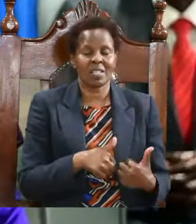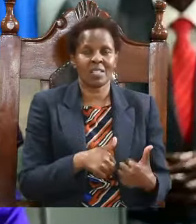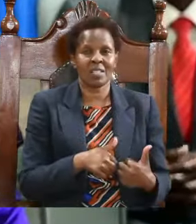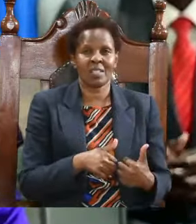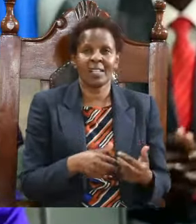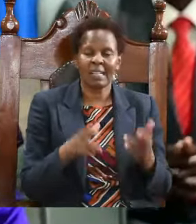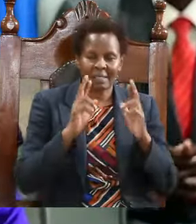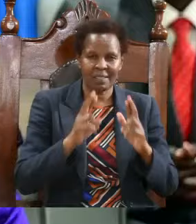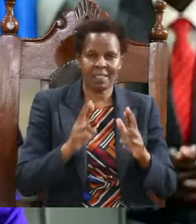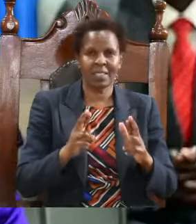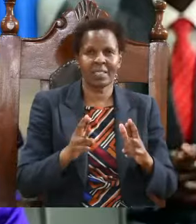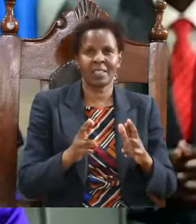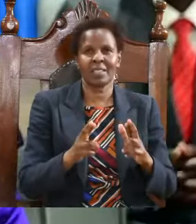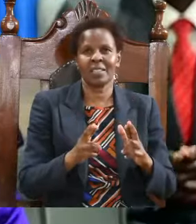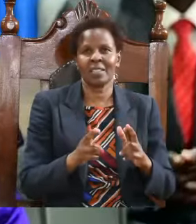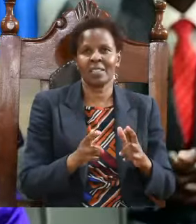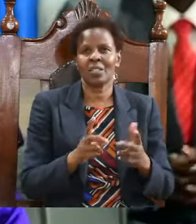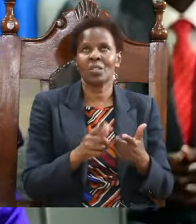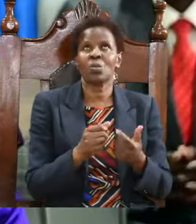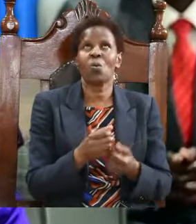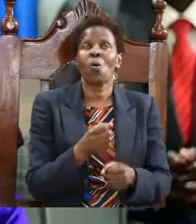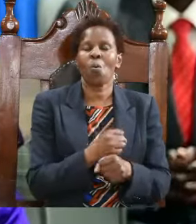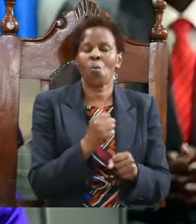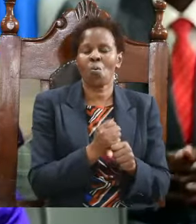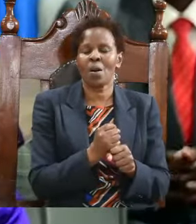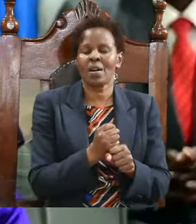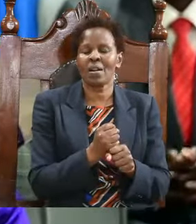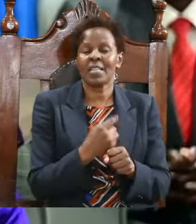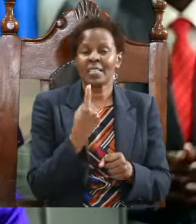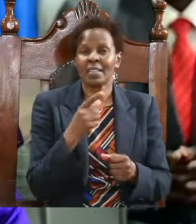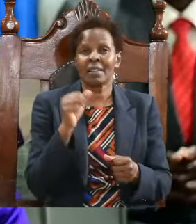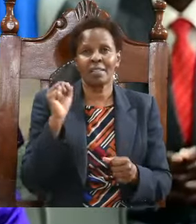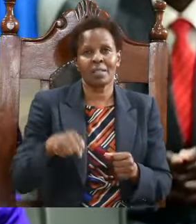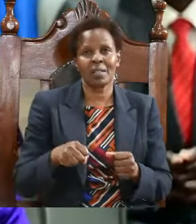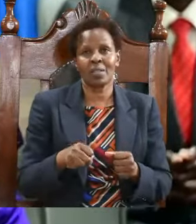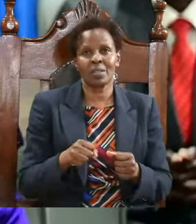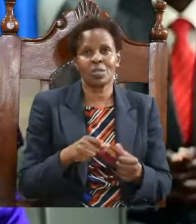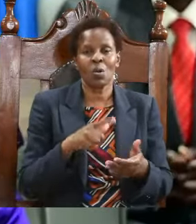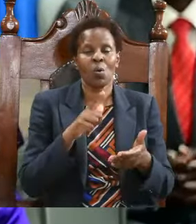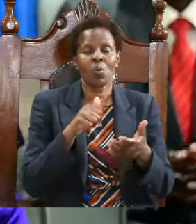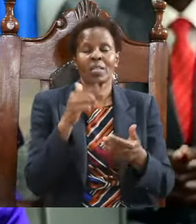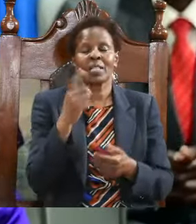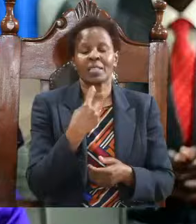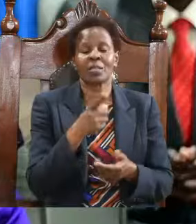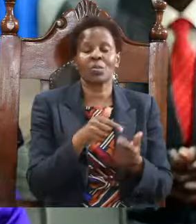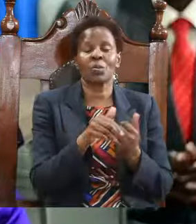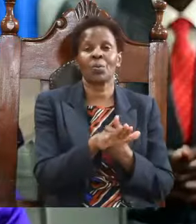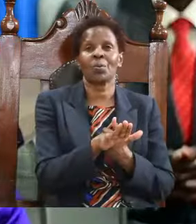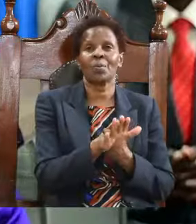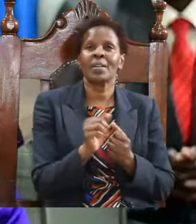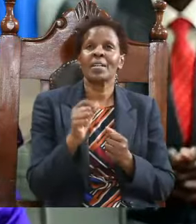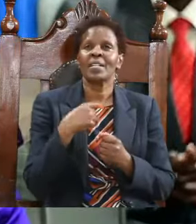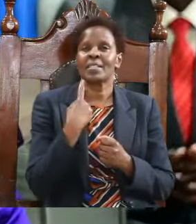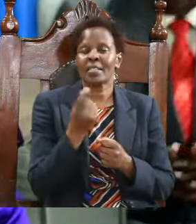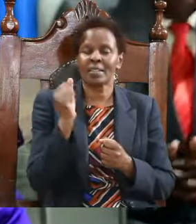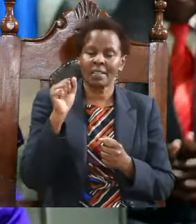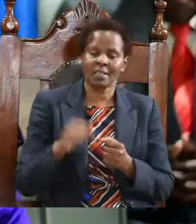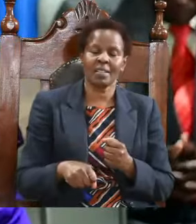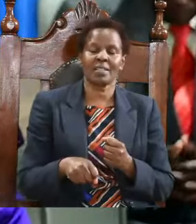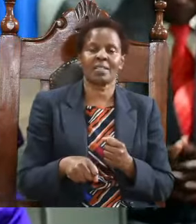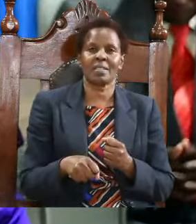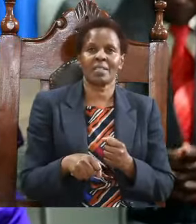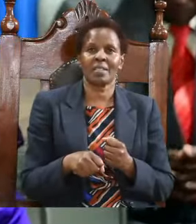Be willing. Be accept what the Lord is telling you. Say, yes, we can do it. Yes, we can do it. And the Lord is